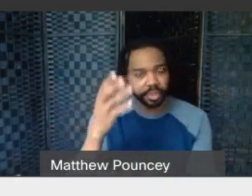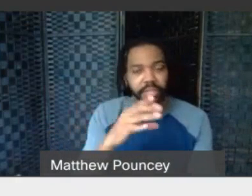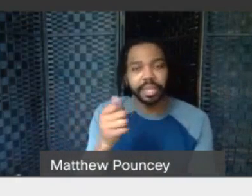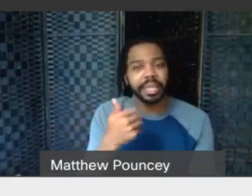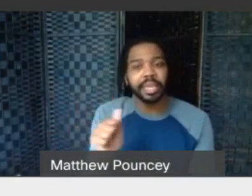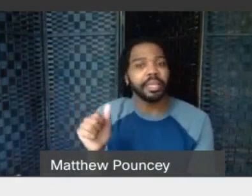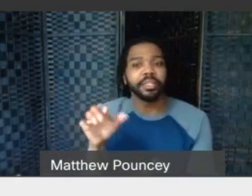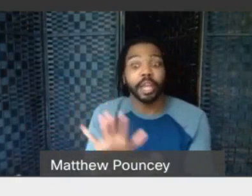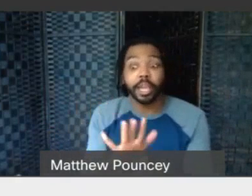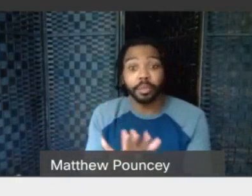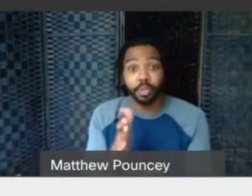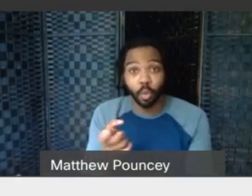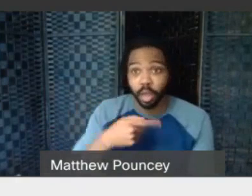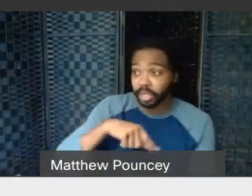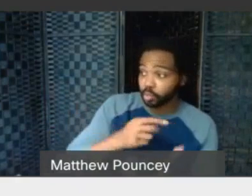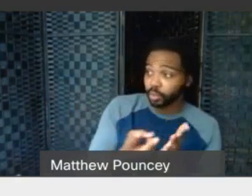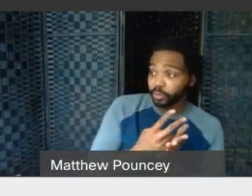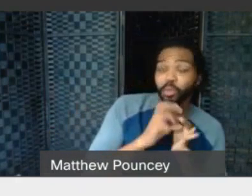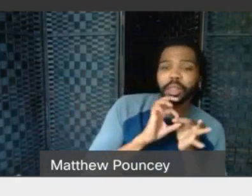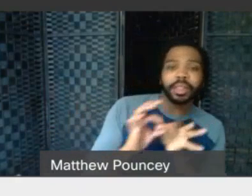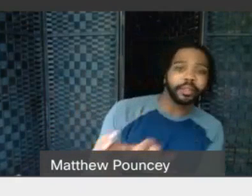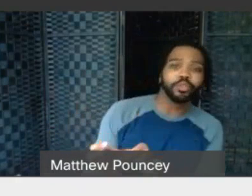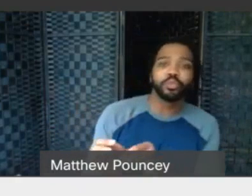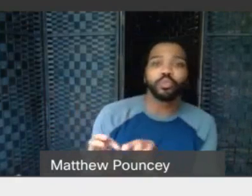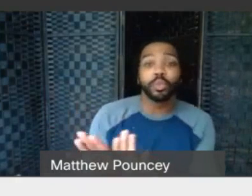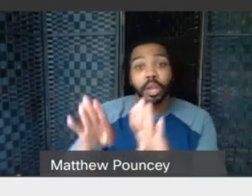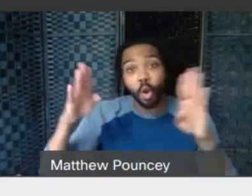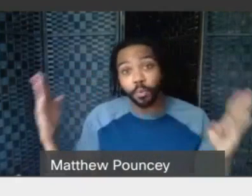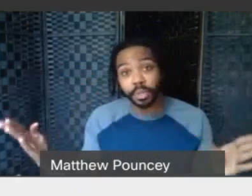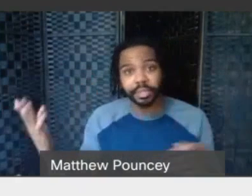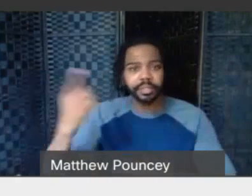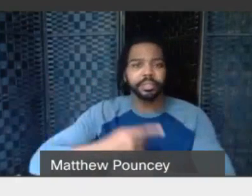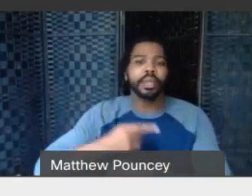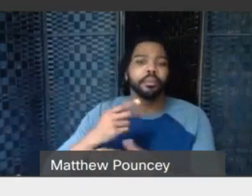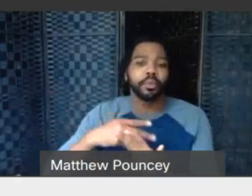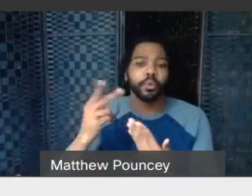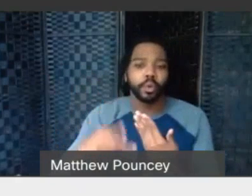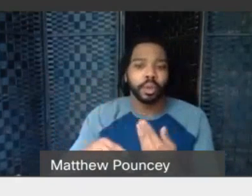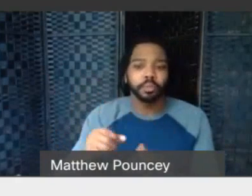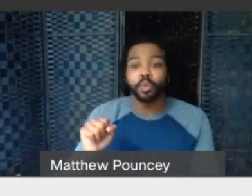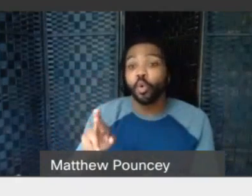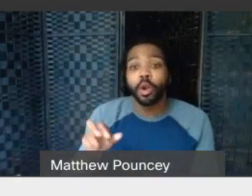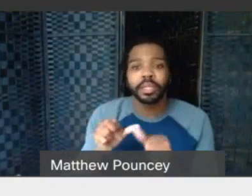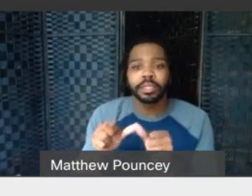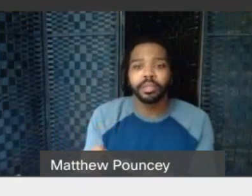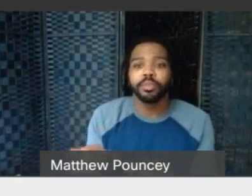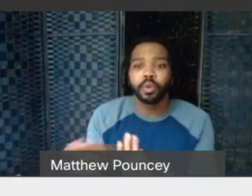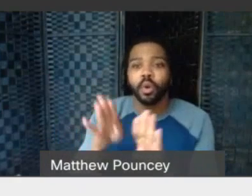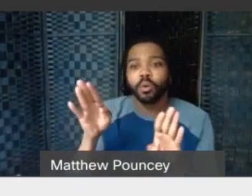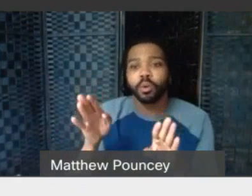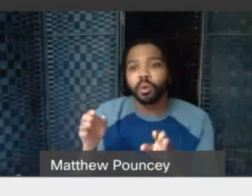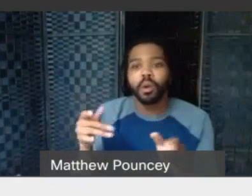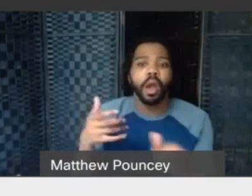us to review related to reopening of day programs or continued opening of day